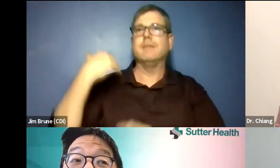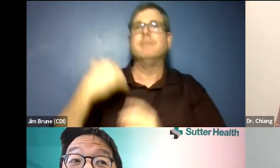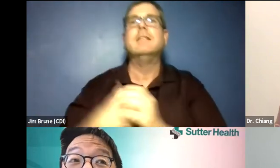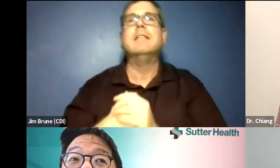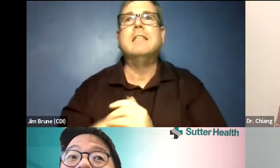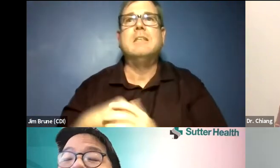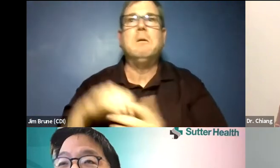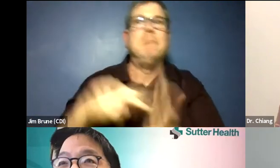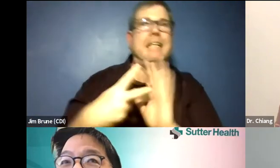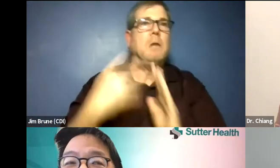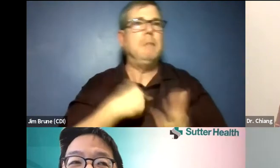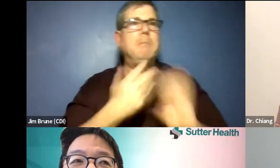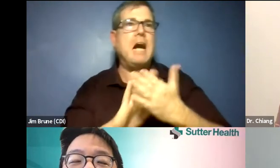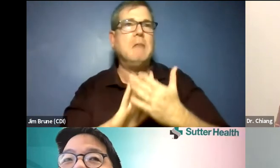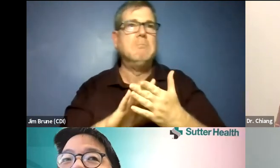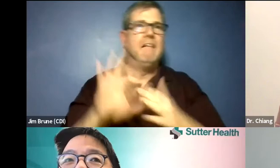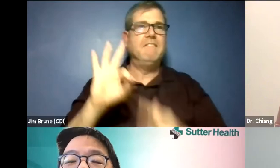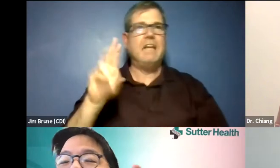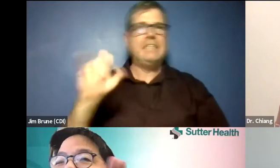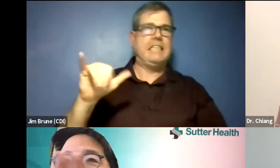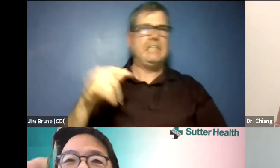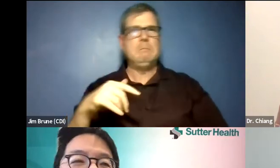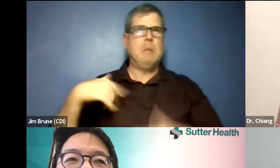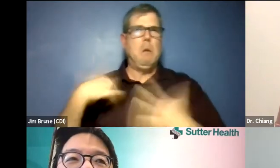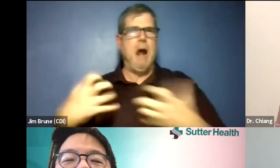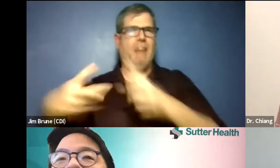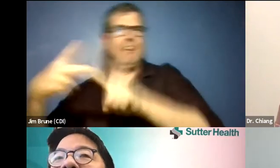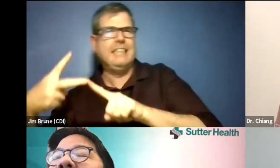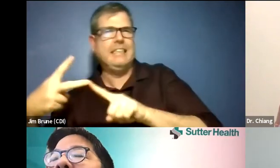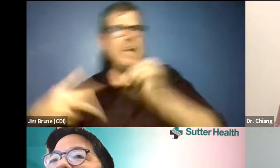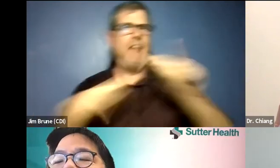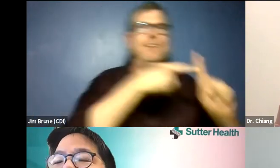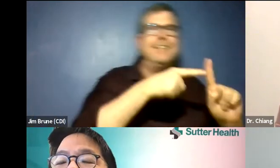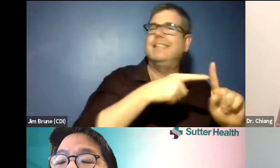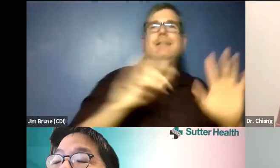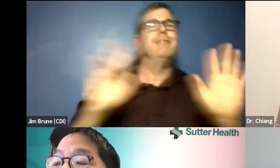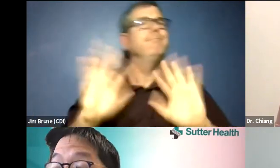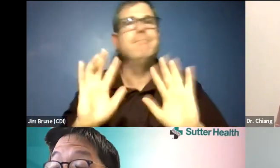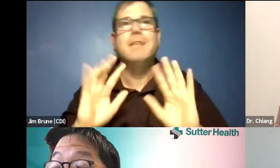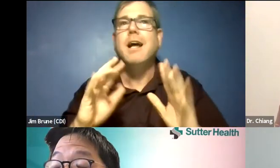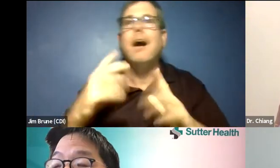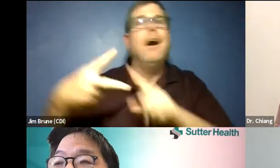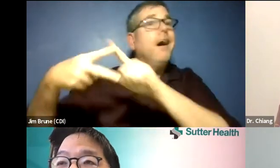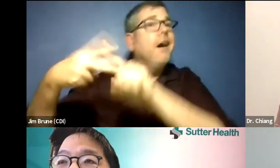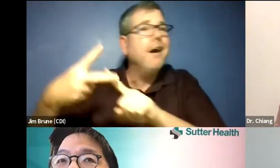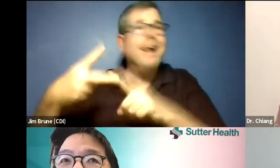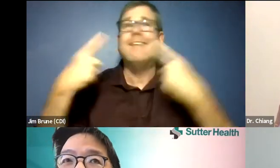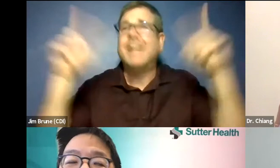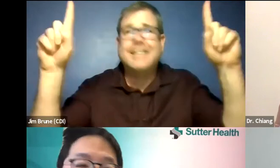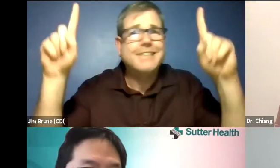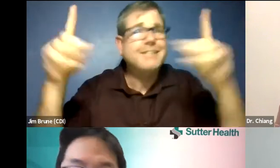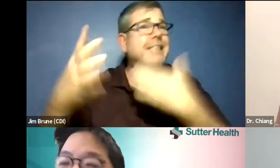They're all very effective, whether there are 95, 85, or 75 or whatnot.